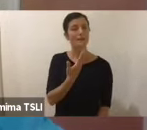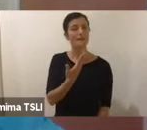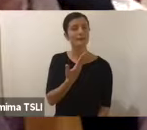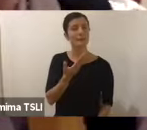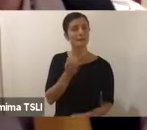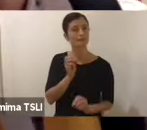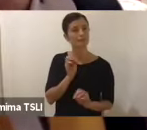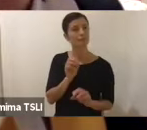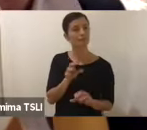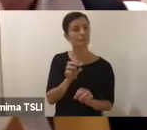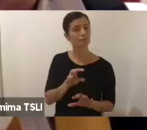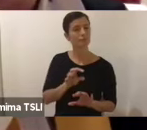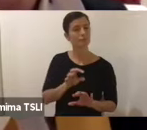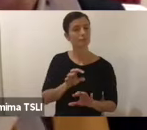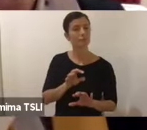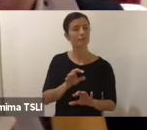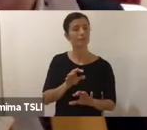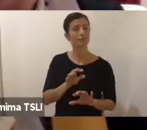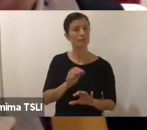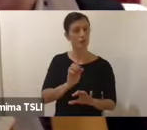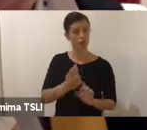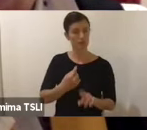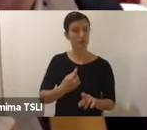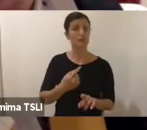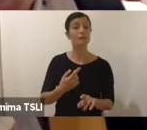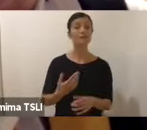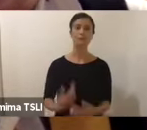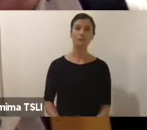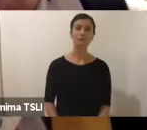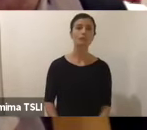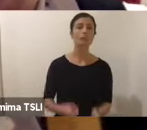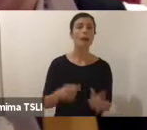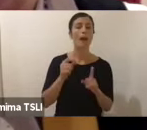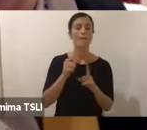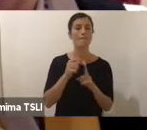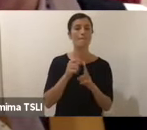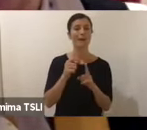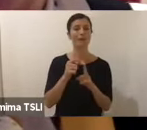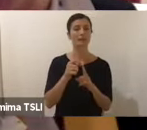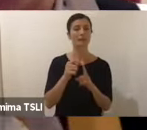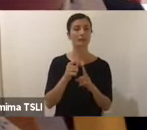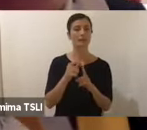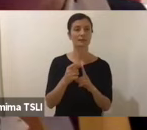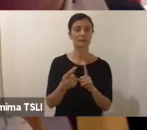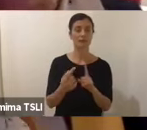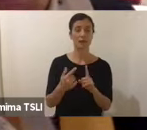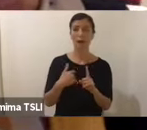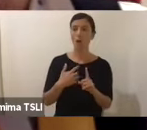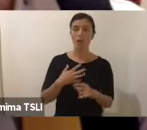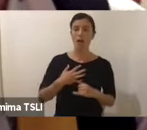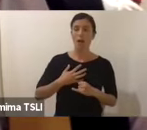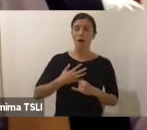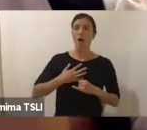or i'll just be very quick i'd be horrified if i'm honest that would be my response and i think i would want to defend